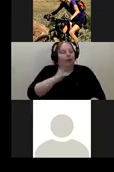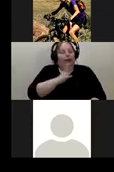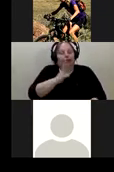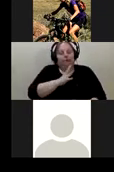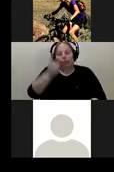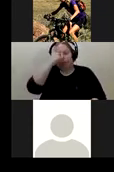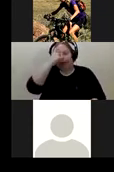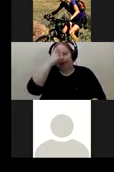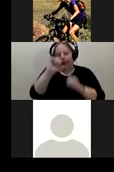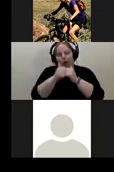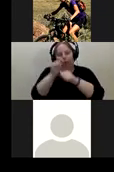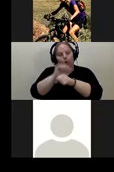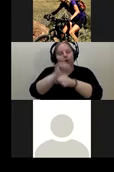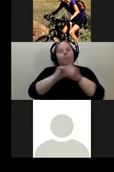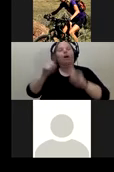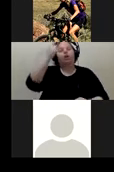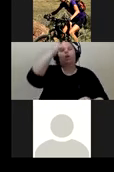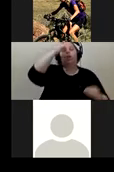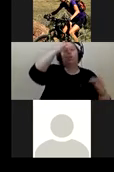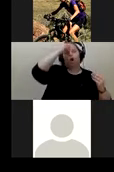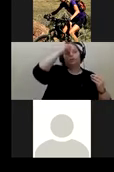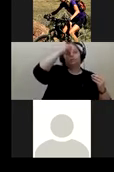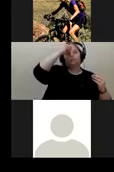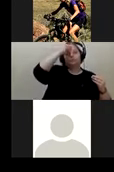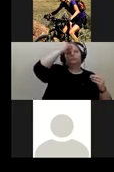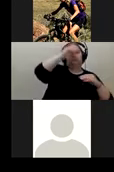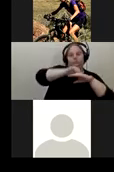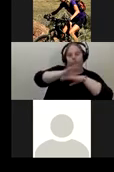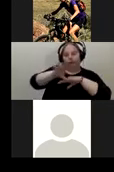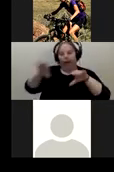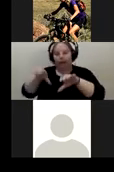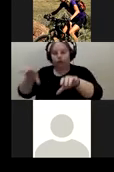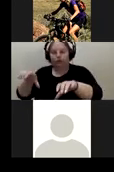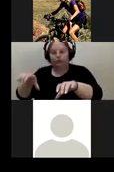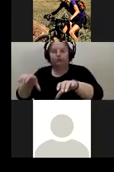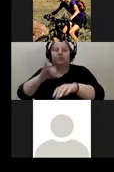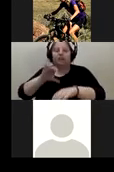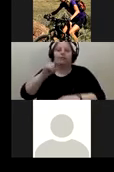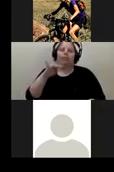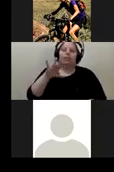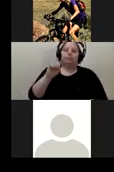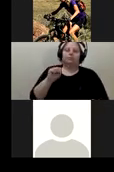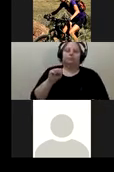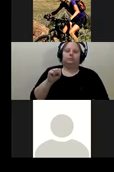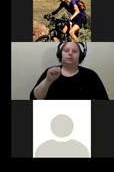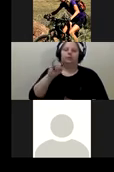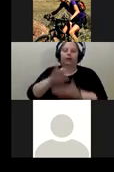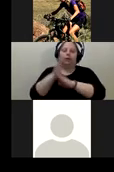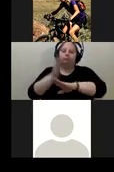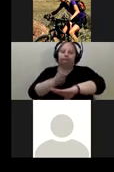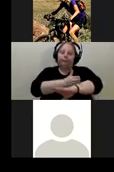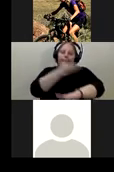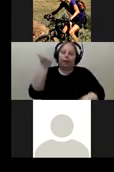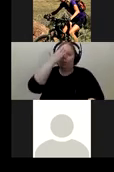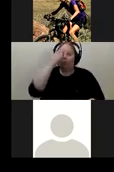But between your thoughts and your actions lie your ethics. And this is where we want to break it down and become better, right? Because the profession